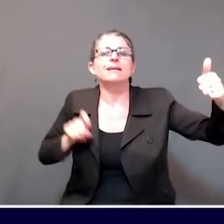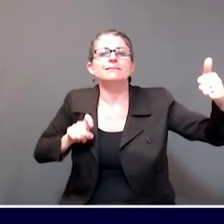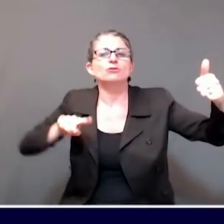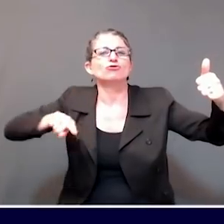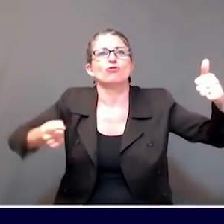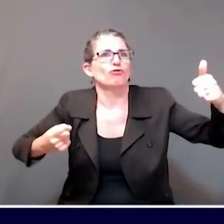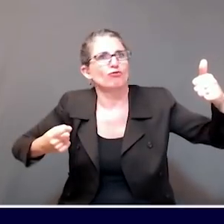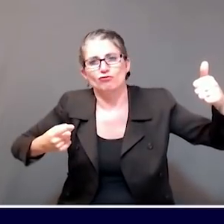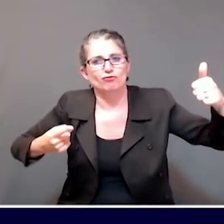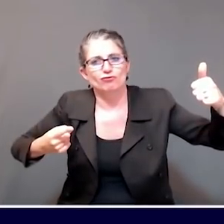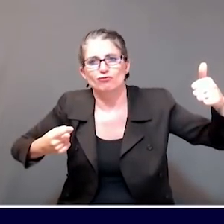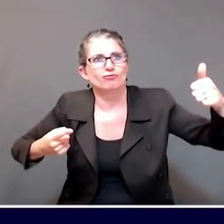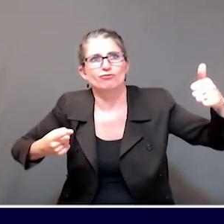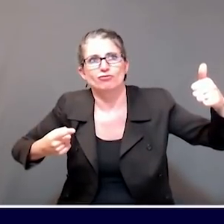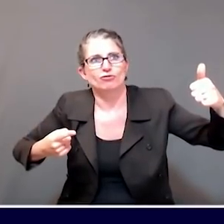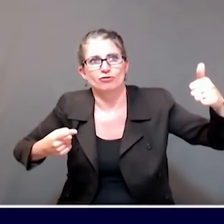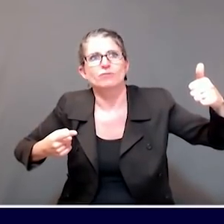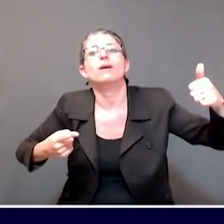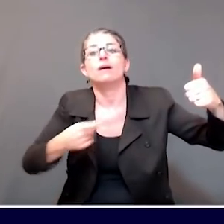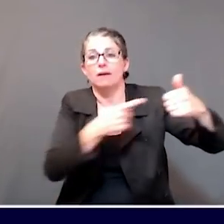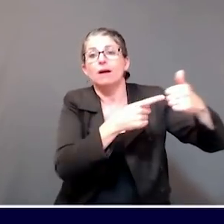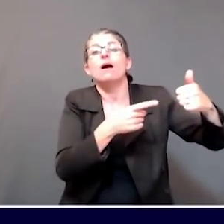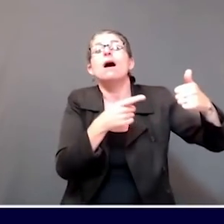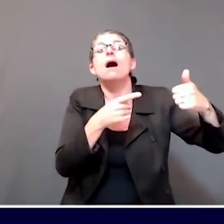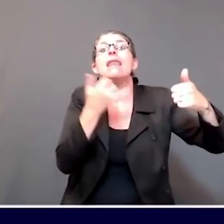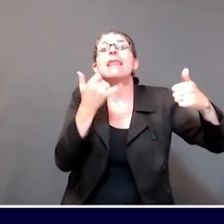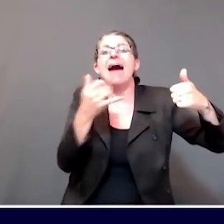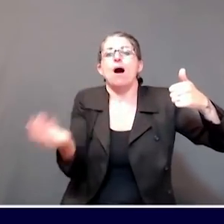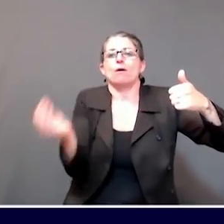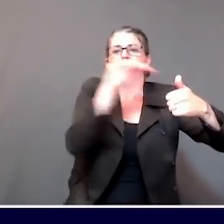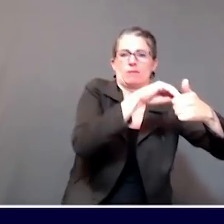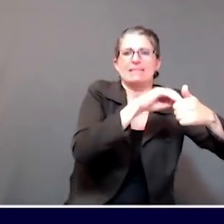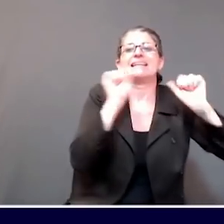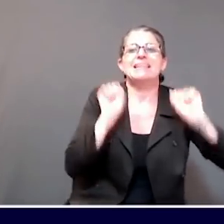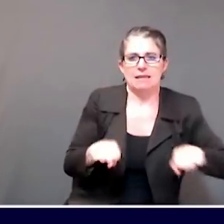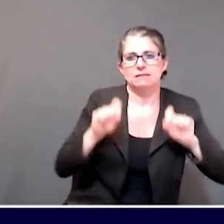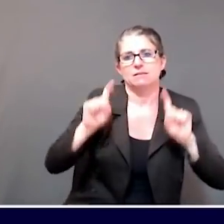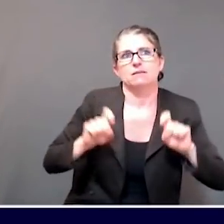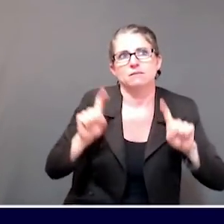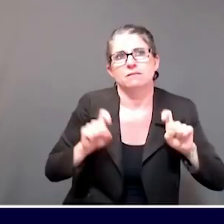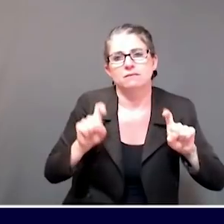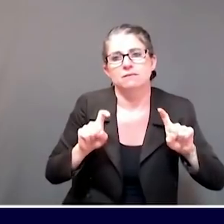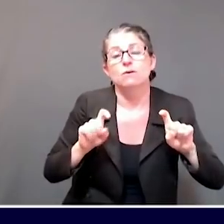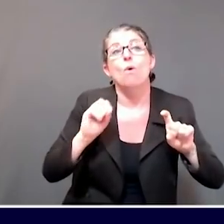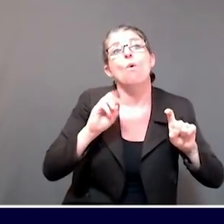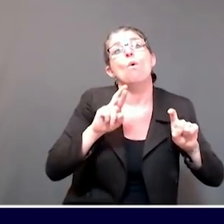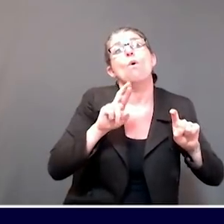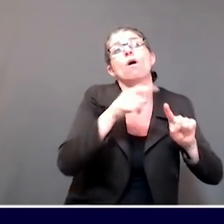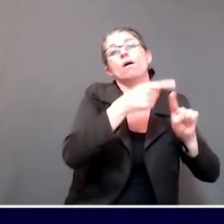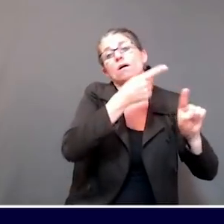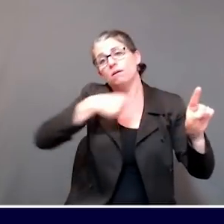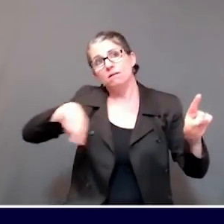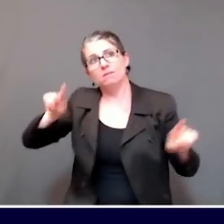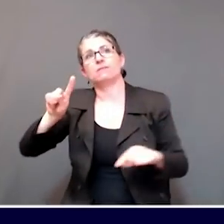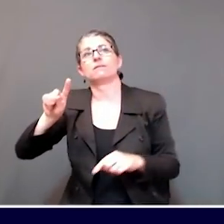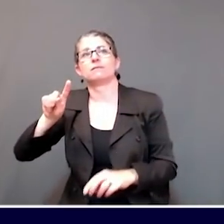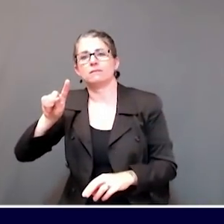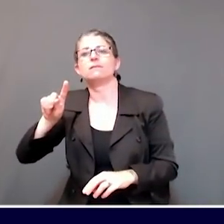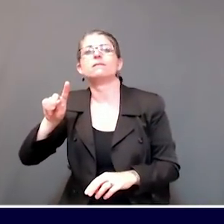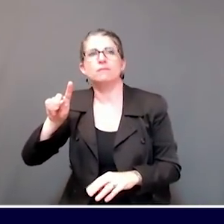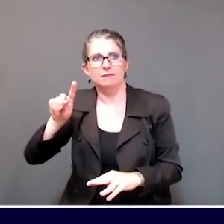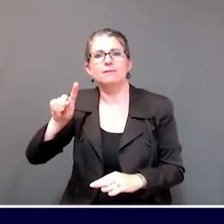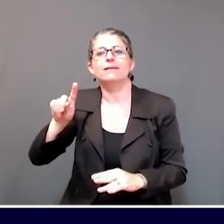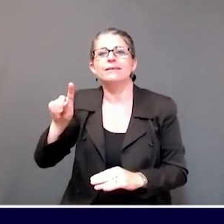testing, and we are trying to, number one, say for the purpose of this swab and send those samples to our state